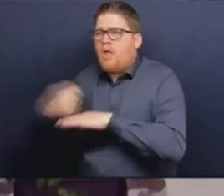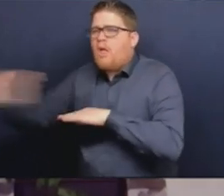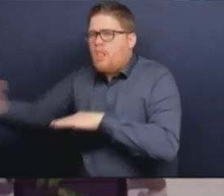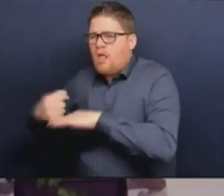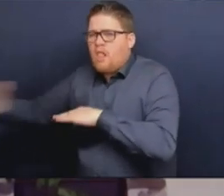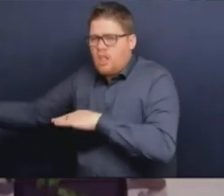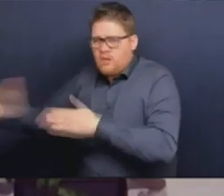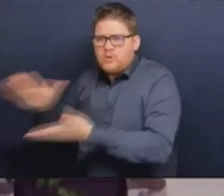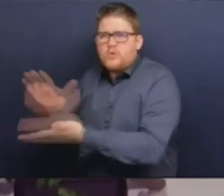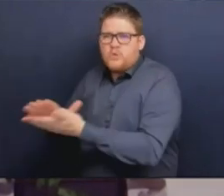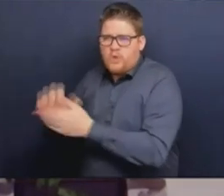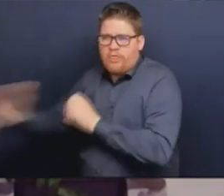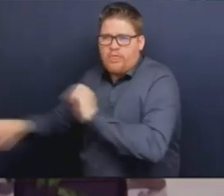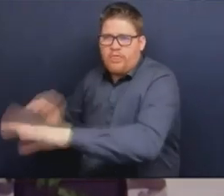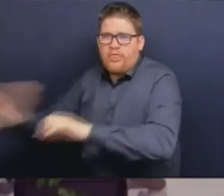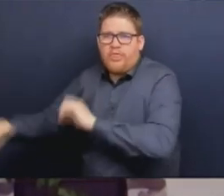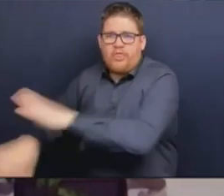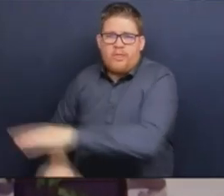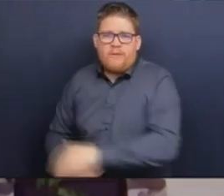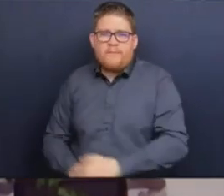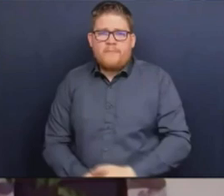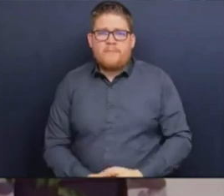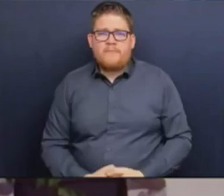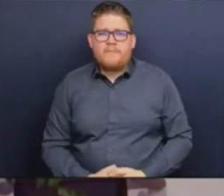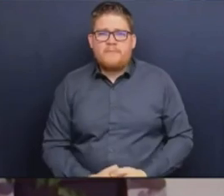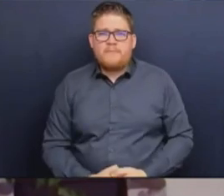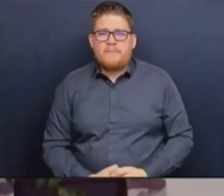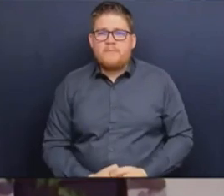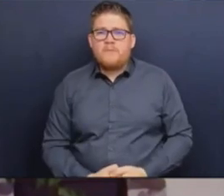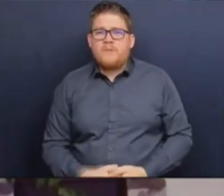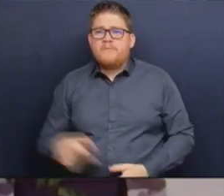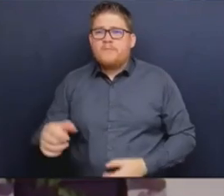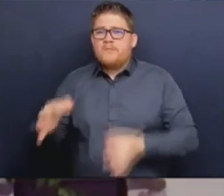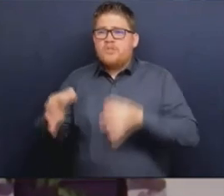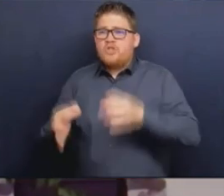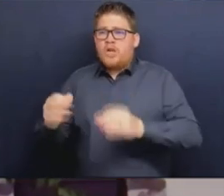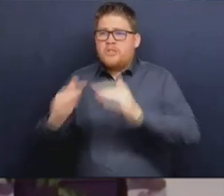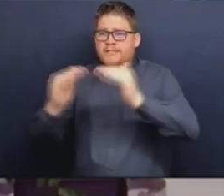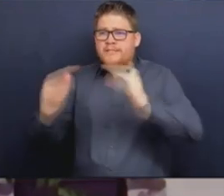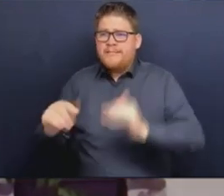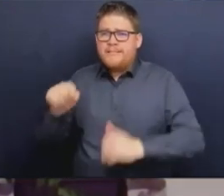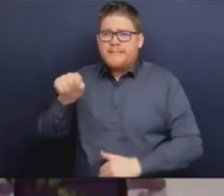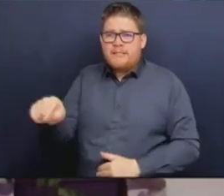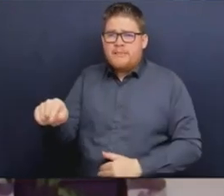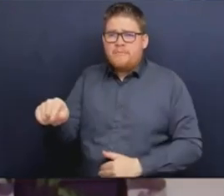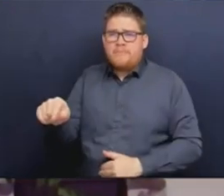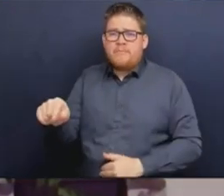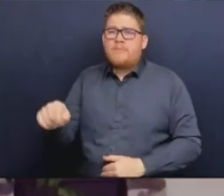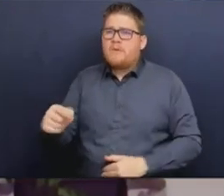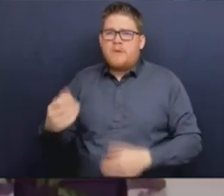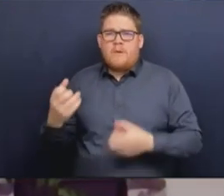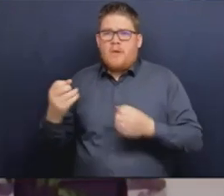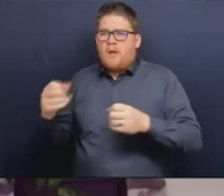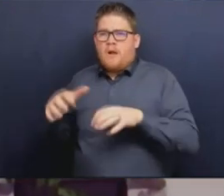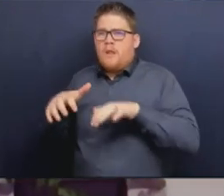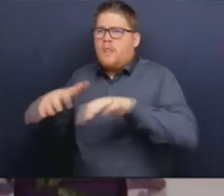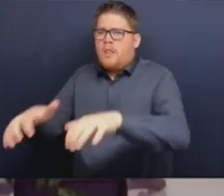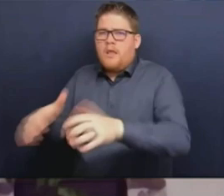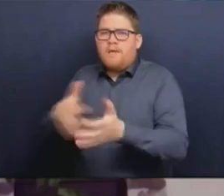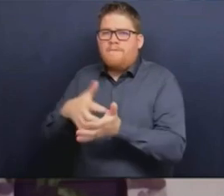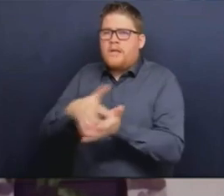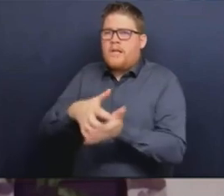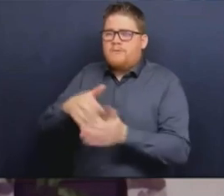well in the justice system, and to just to name a few things. Today, we continue to